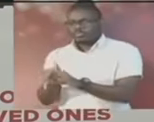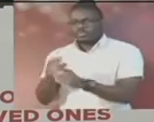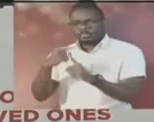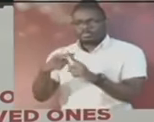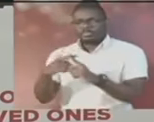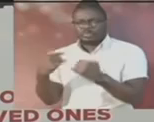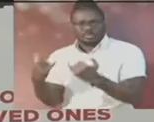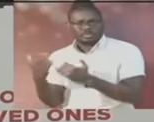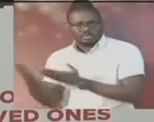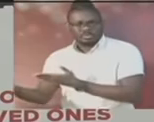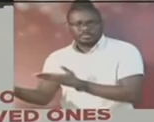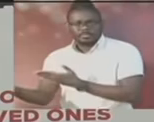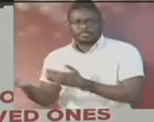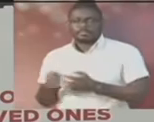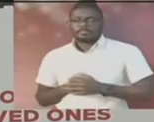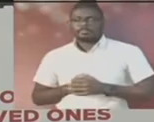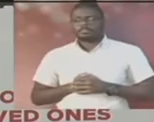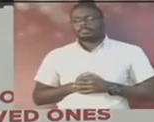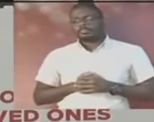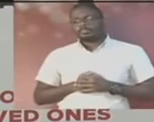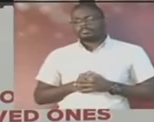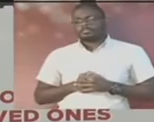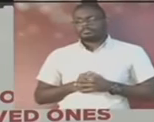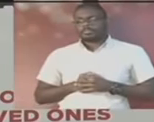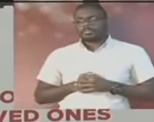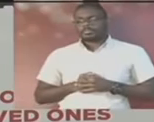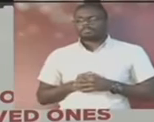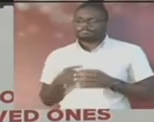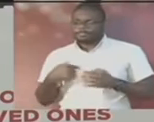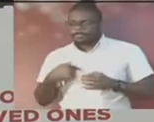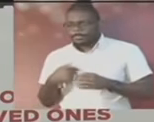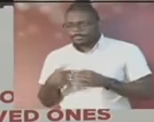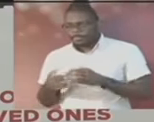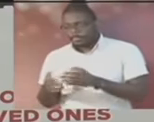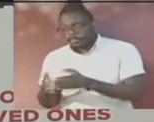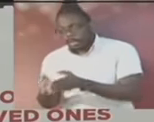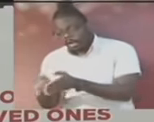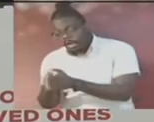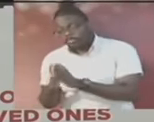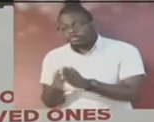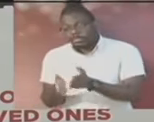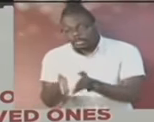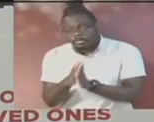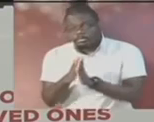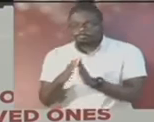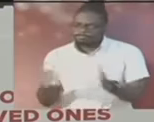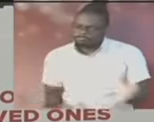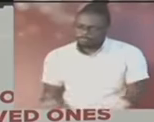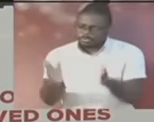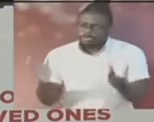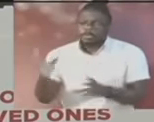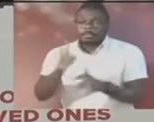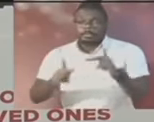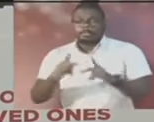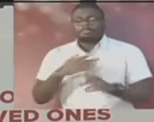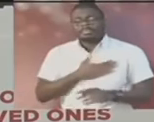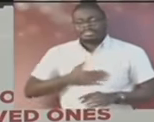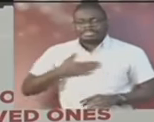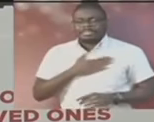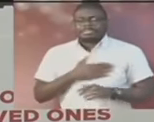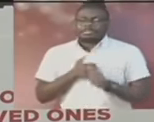population to decrease this demand for beds by basically adhering to public health